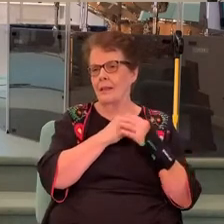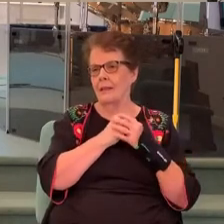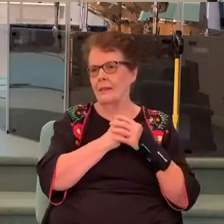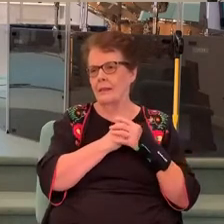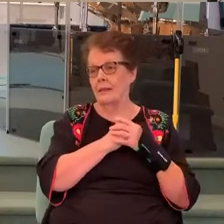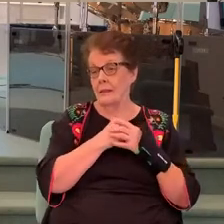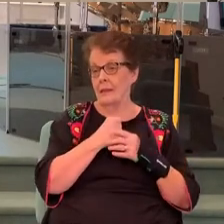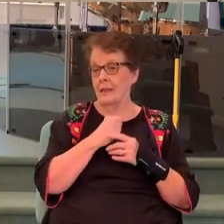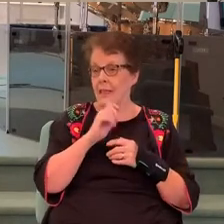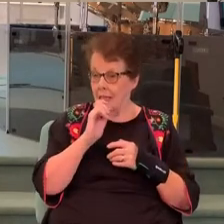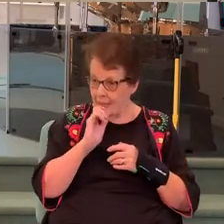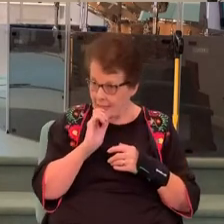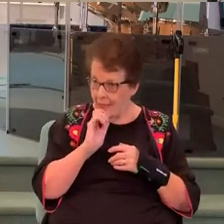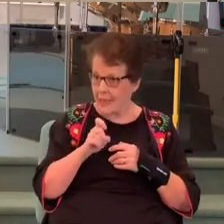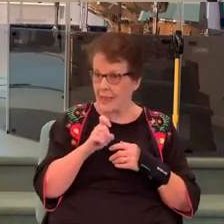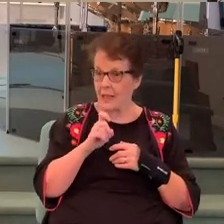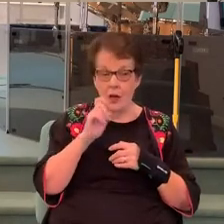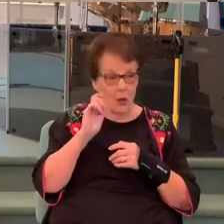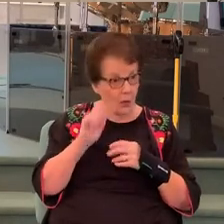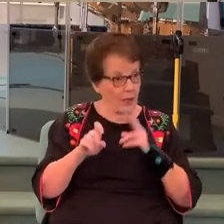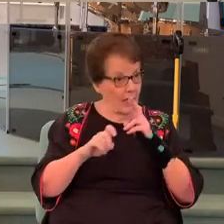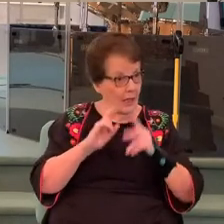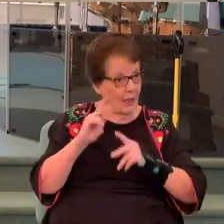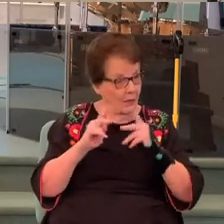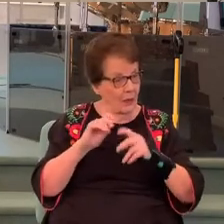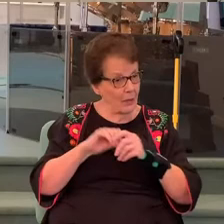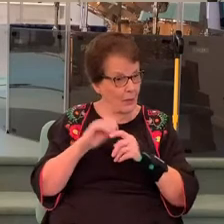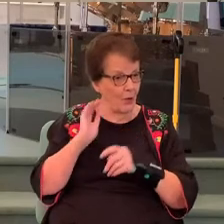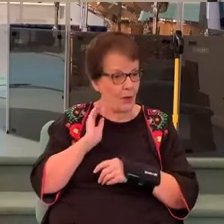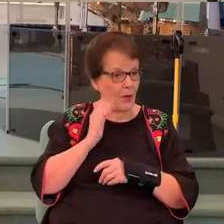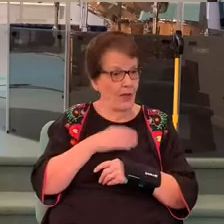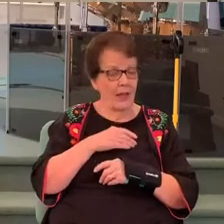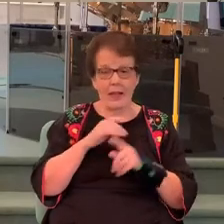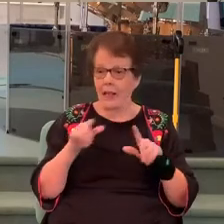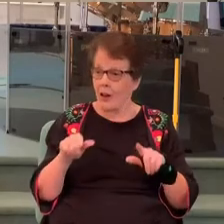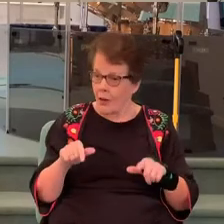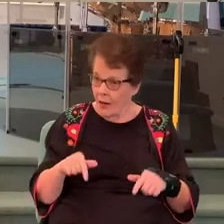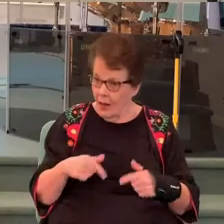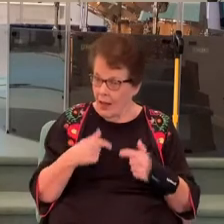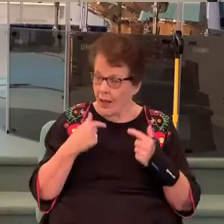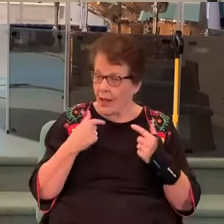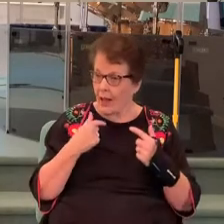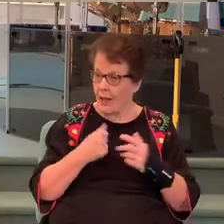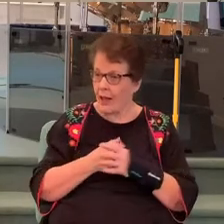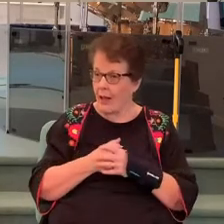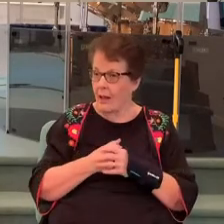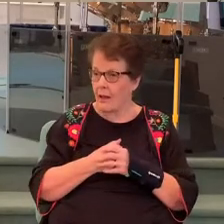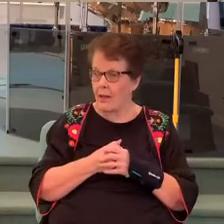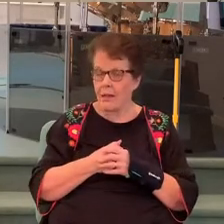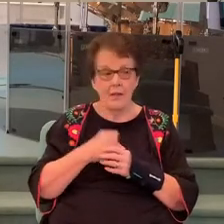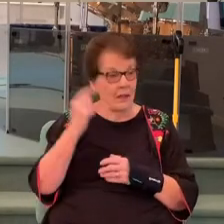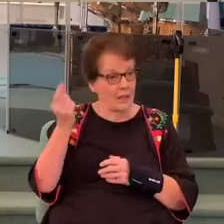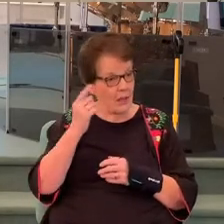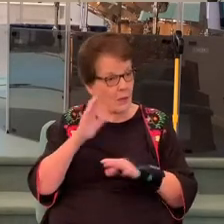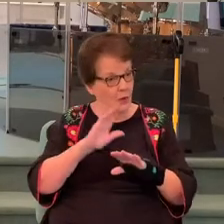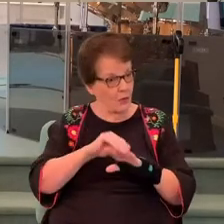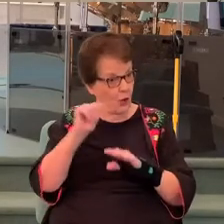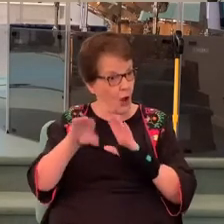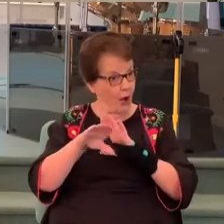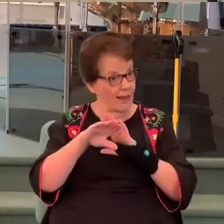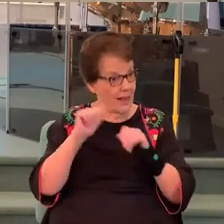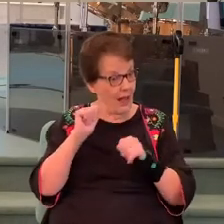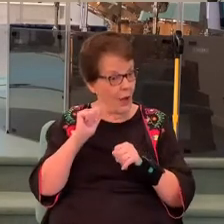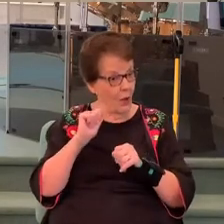it. We need people in our lives, that iron sharpening iron. Somebody that can call us out on our